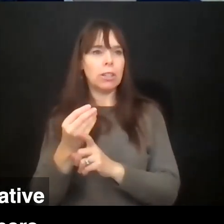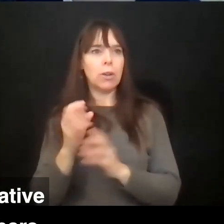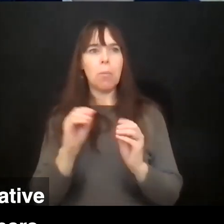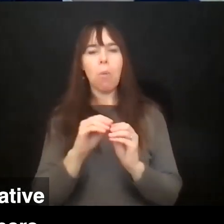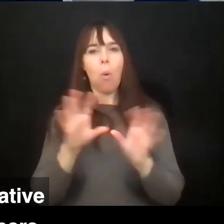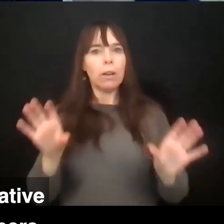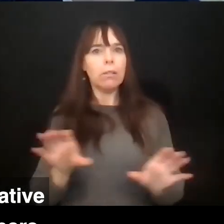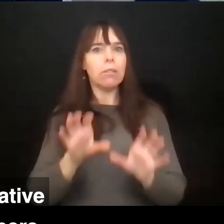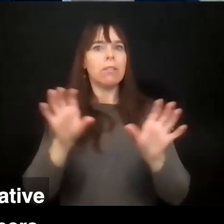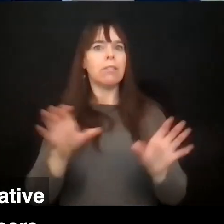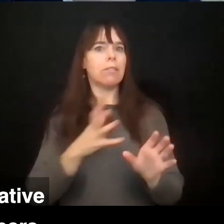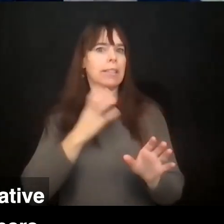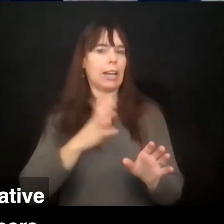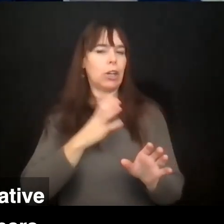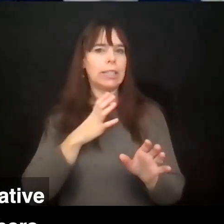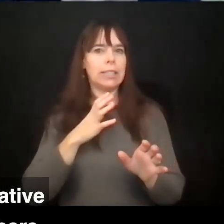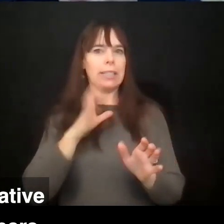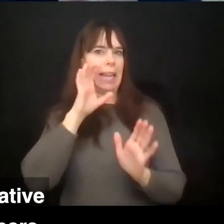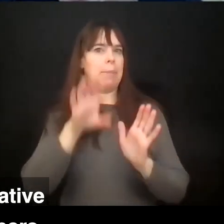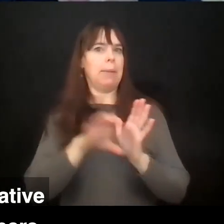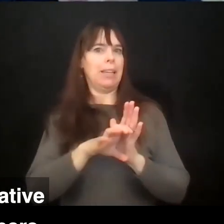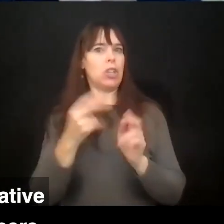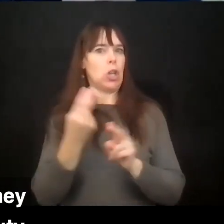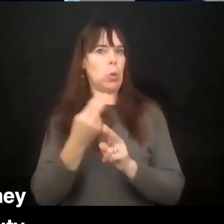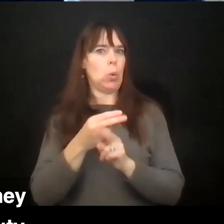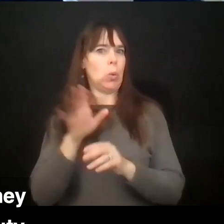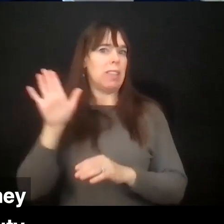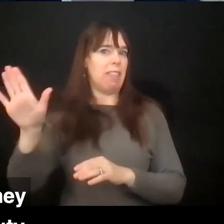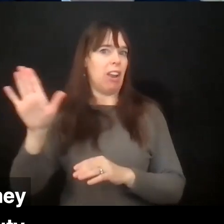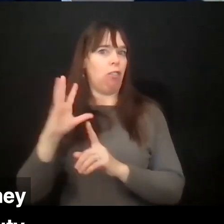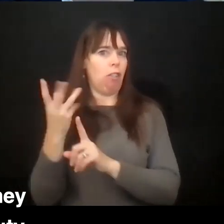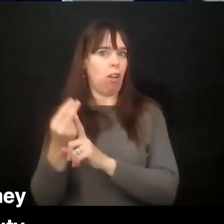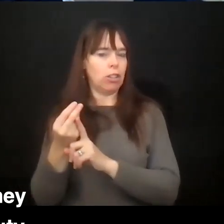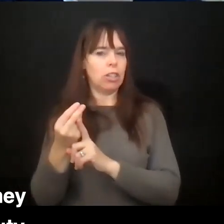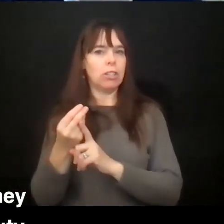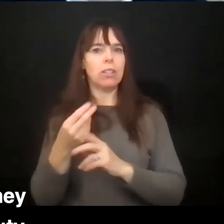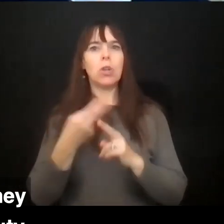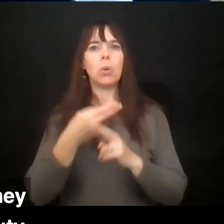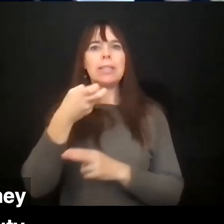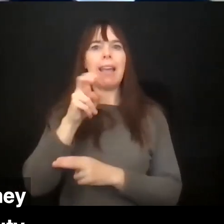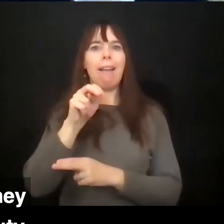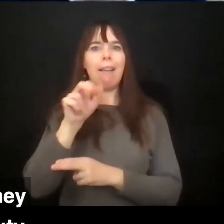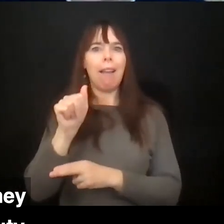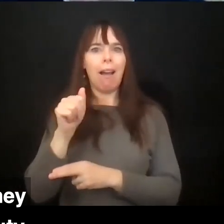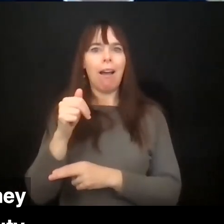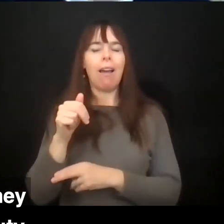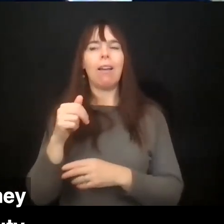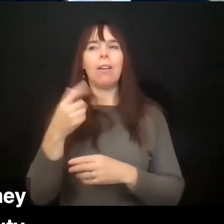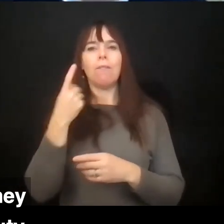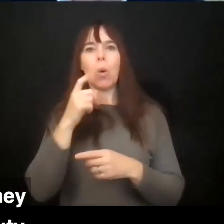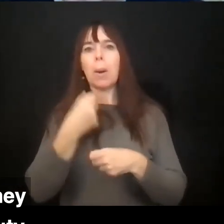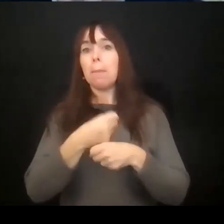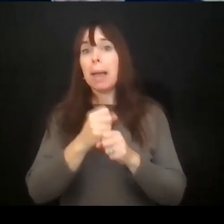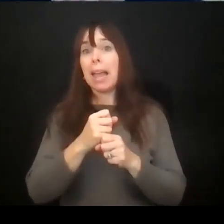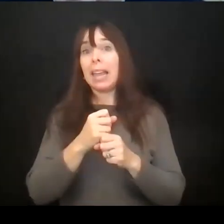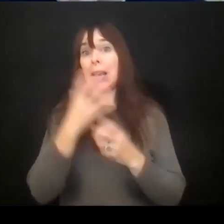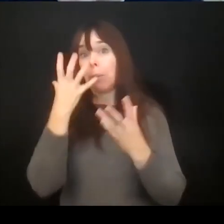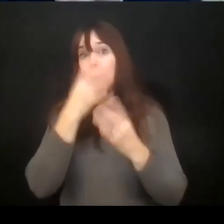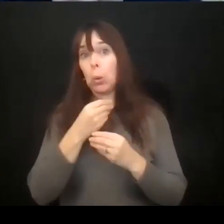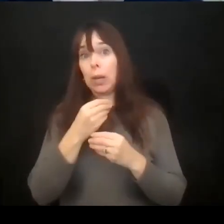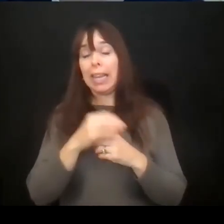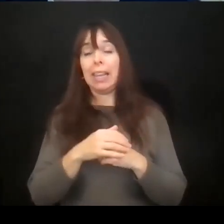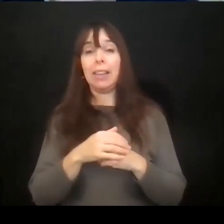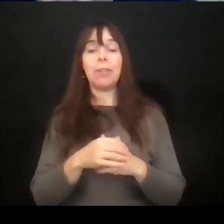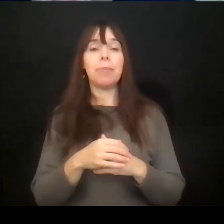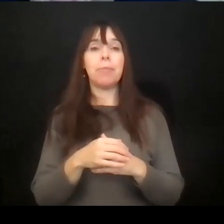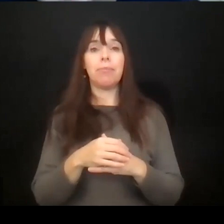decoratives images that they use there, some of the henna they used for creating beauty